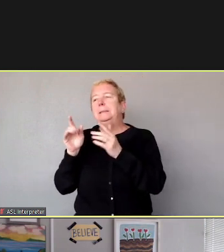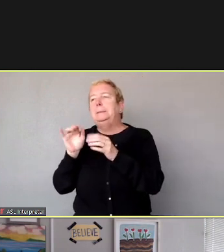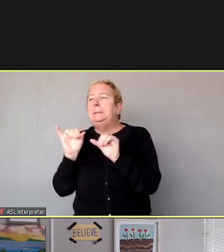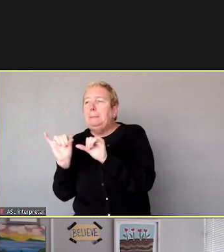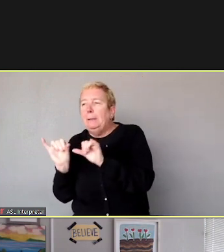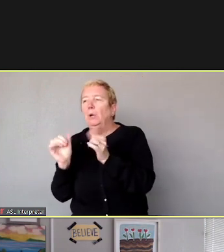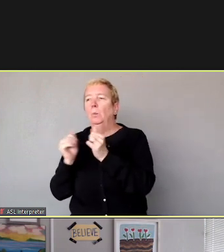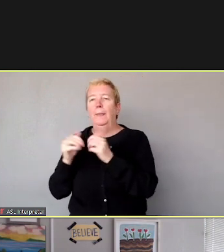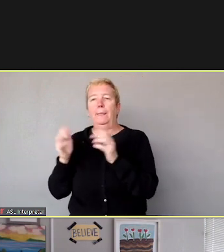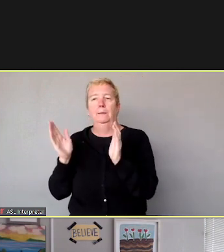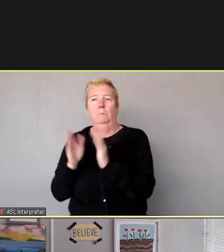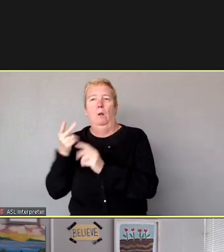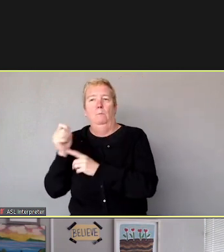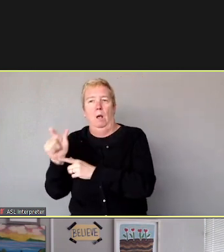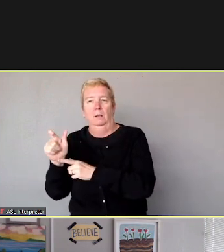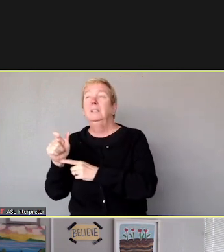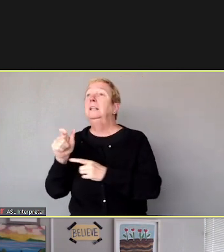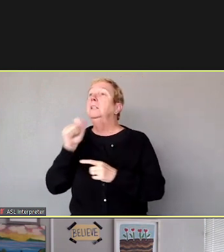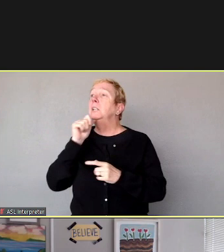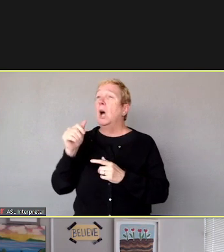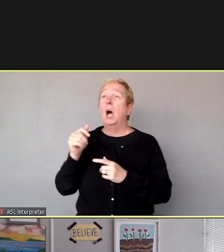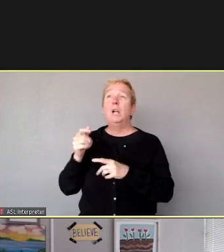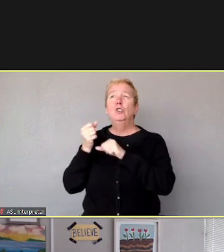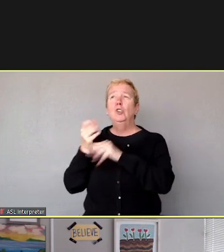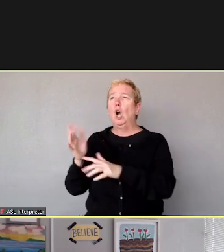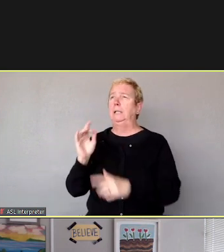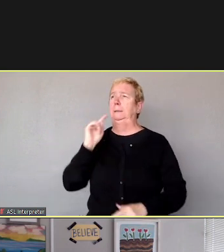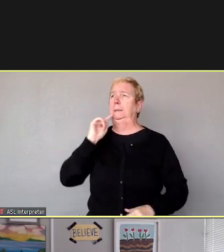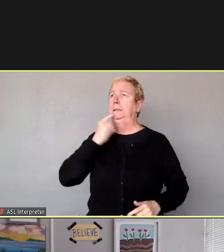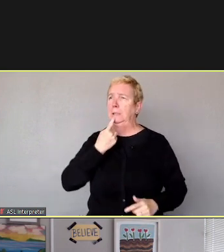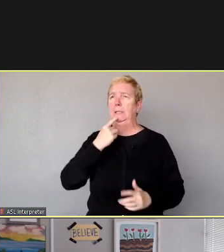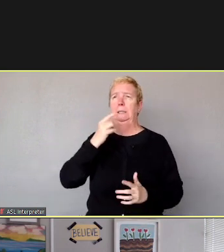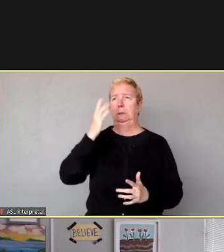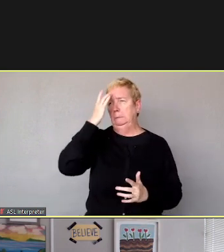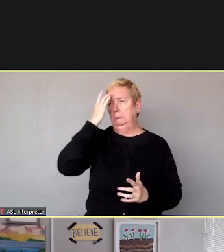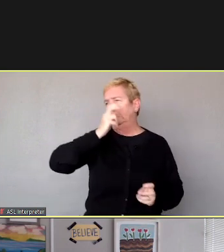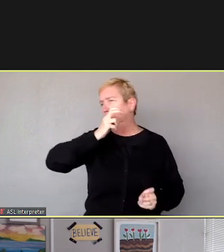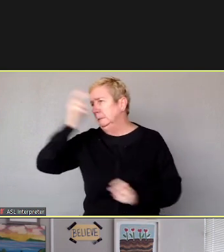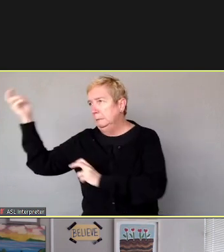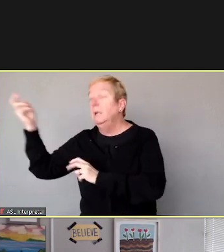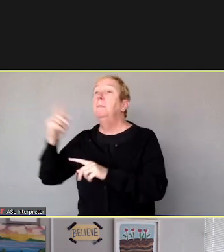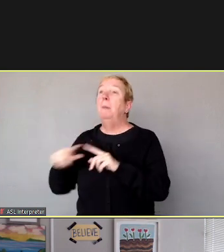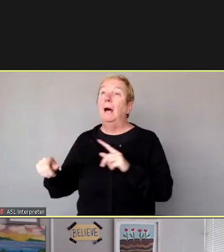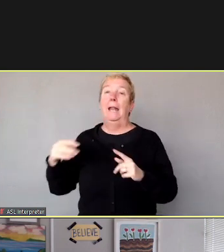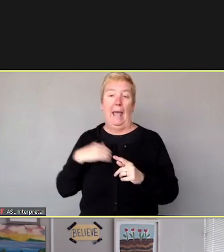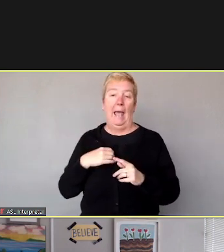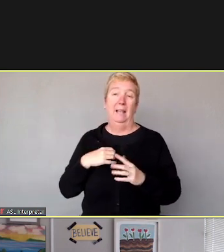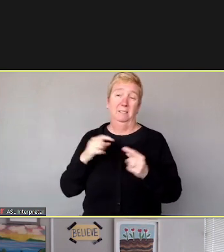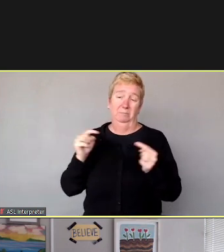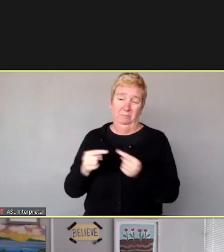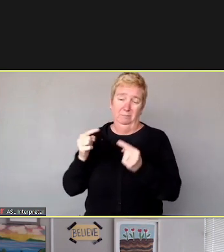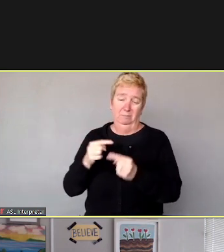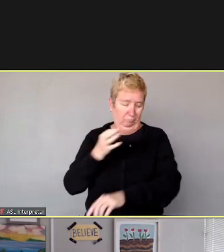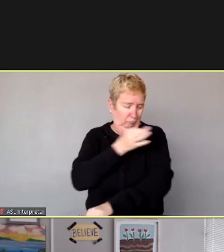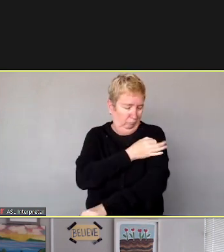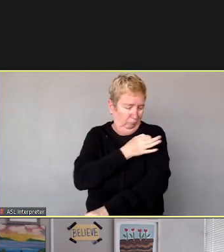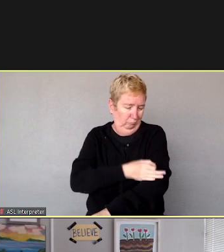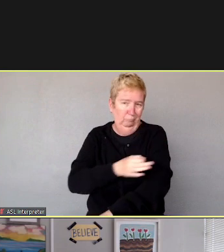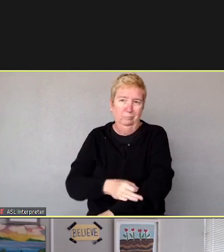usually cause serious illness, but it can result in painful lesions or sores, and rarely results in